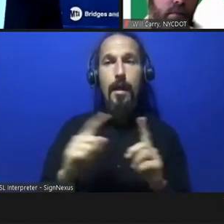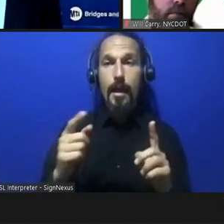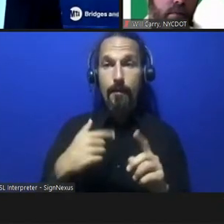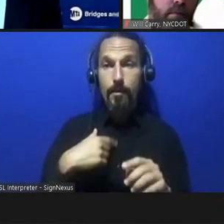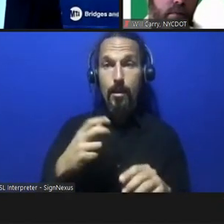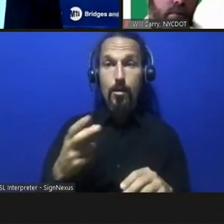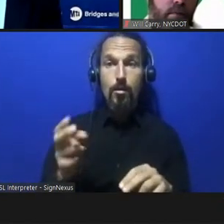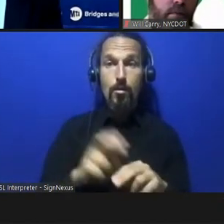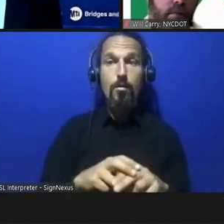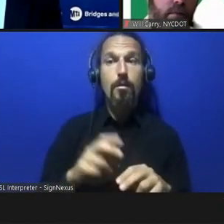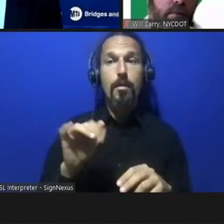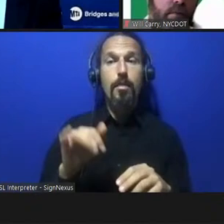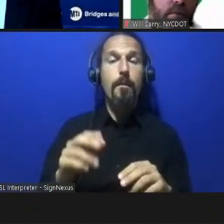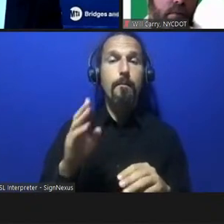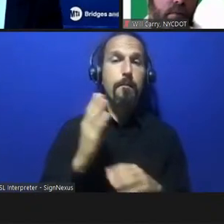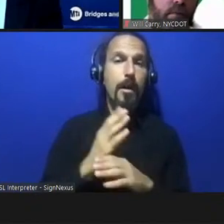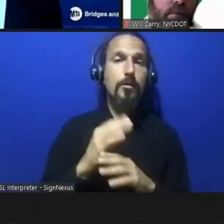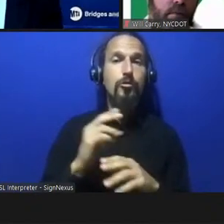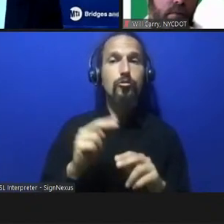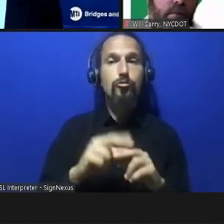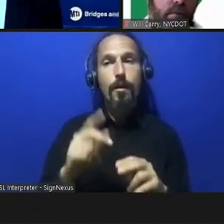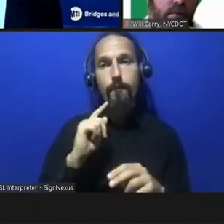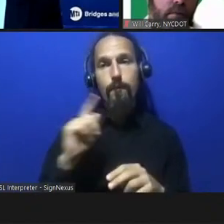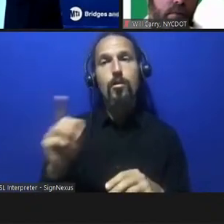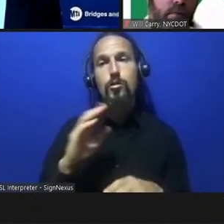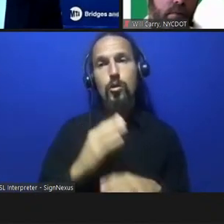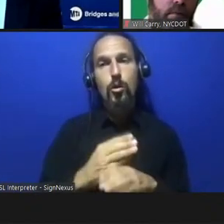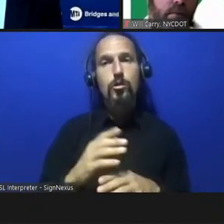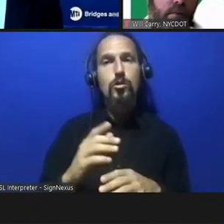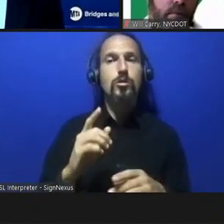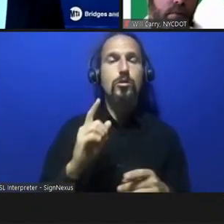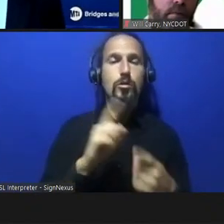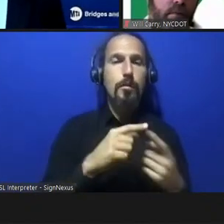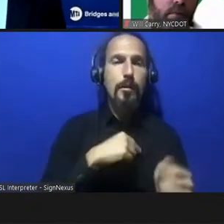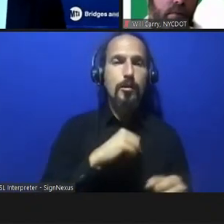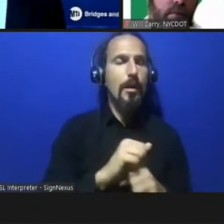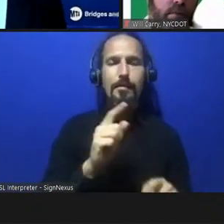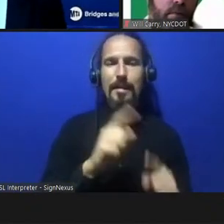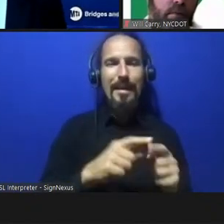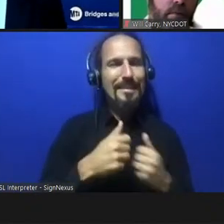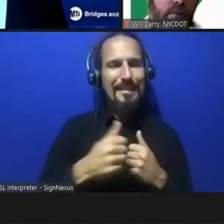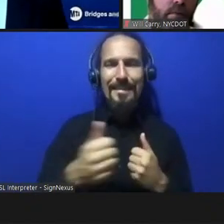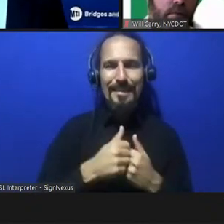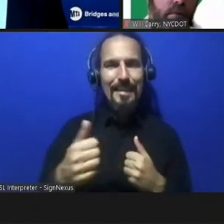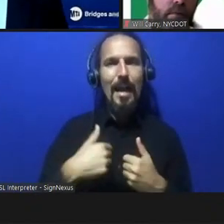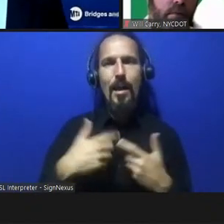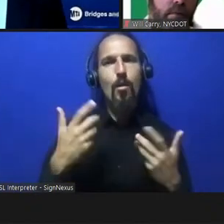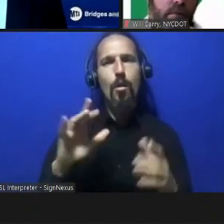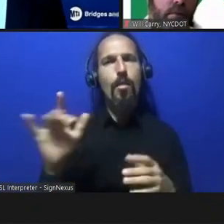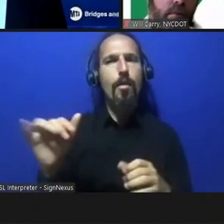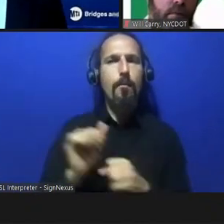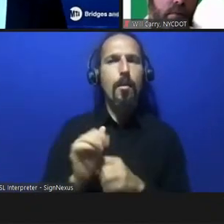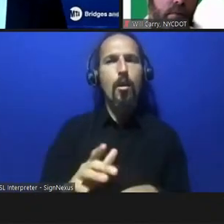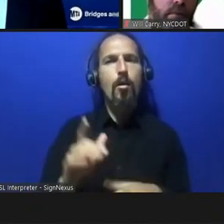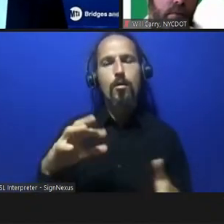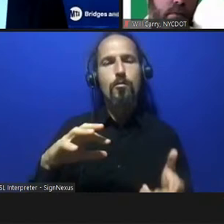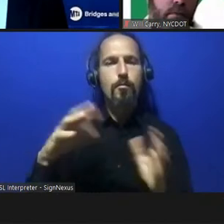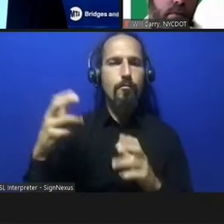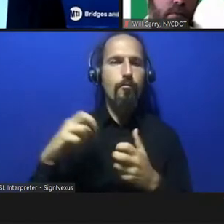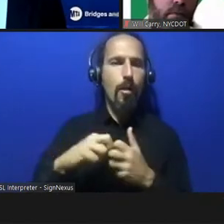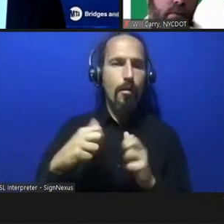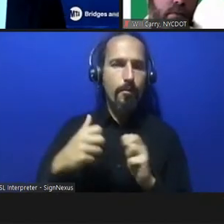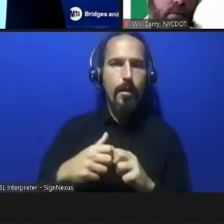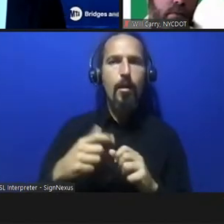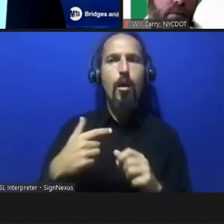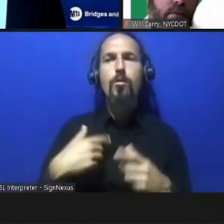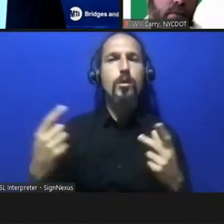bus or train which i've tried before from my daughter's school to my job i don't make it there on time and i don't want to be one of those employees that create problems so